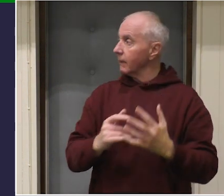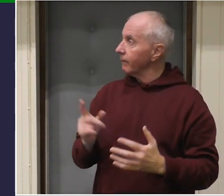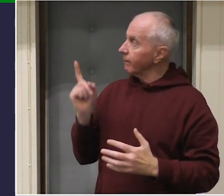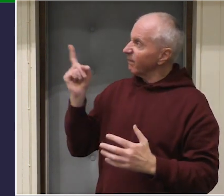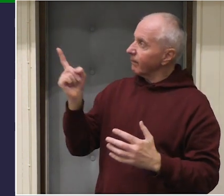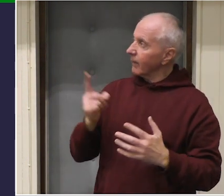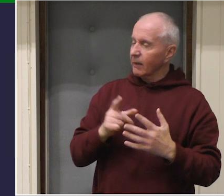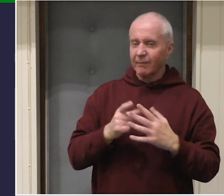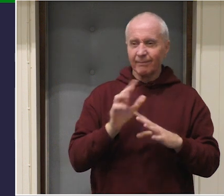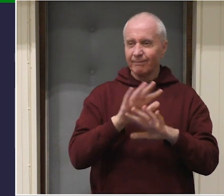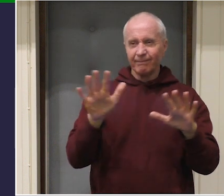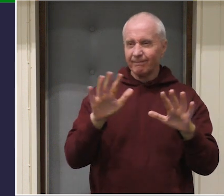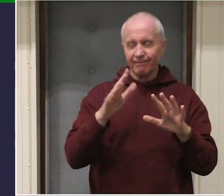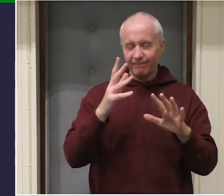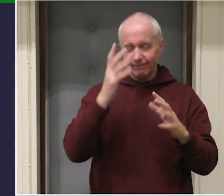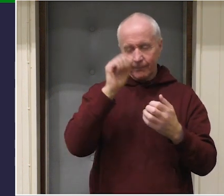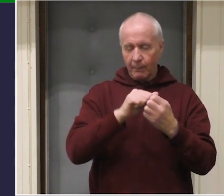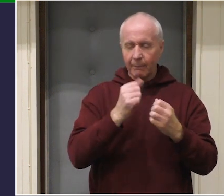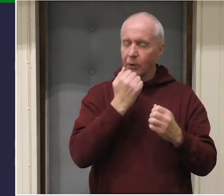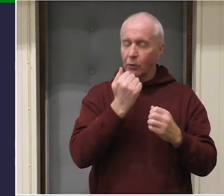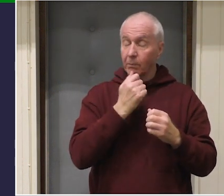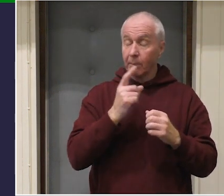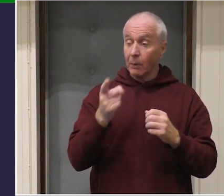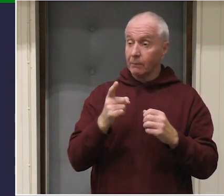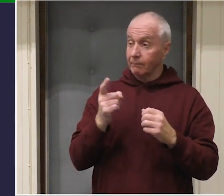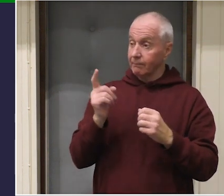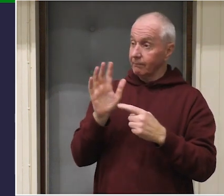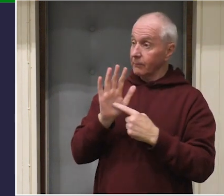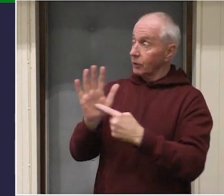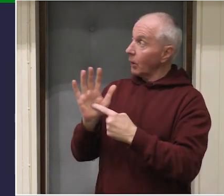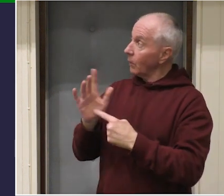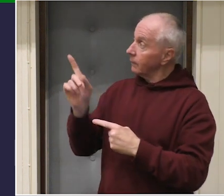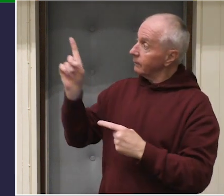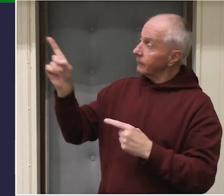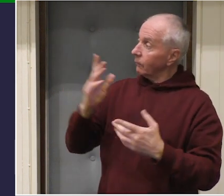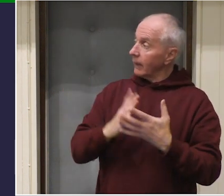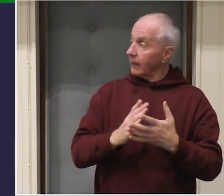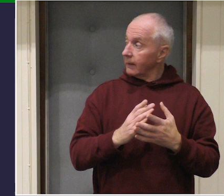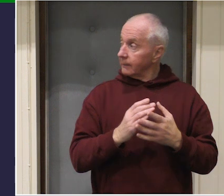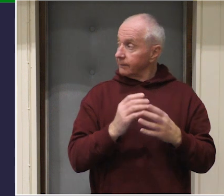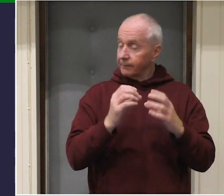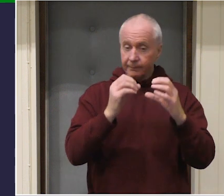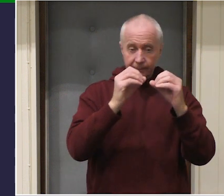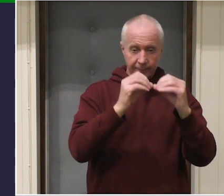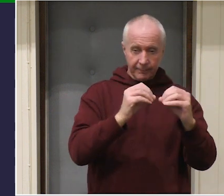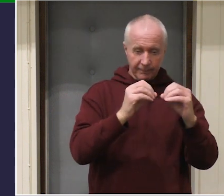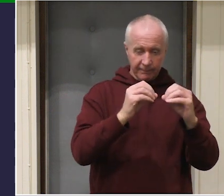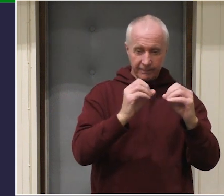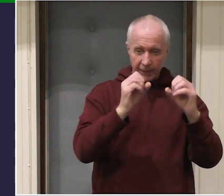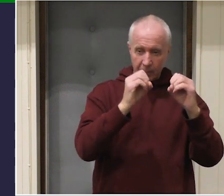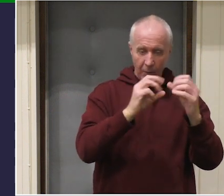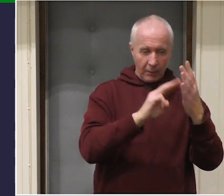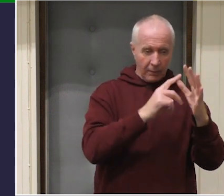about remembering the numbers here. The only point I want to make is that the L bars here are really small compared to the numbers. We're measuring masses